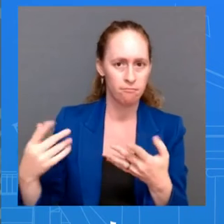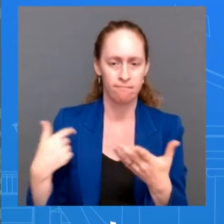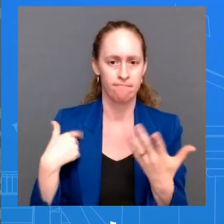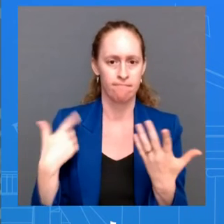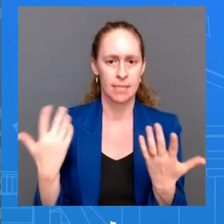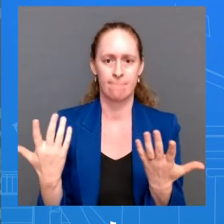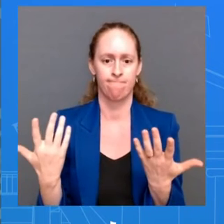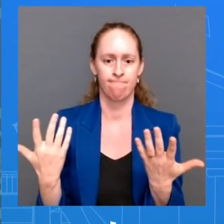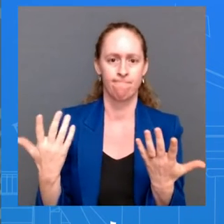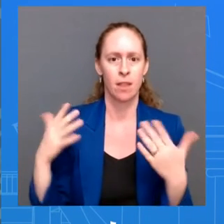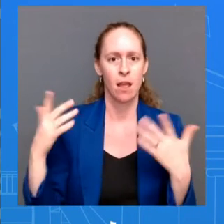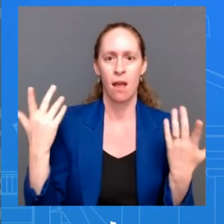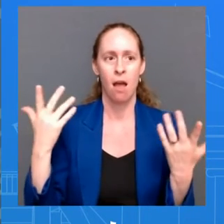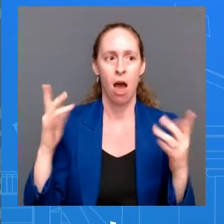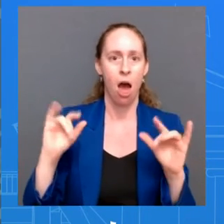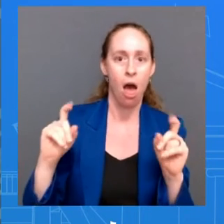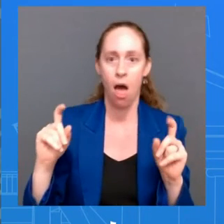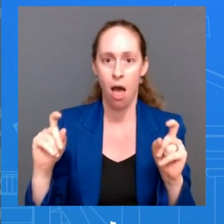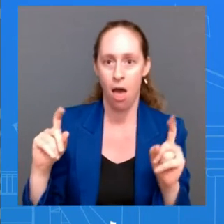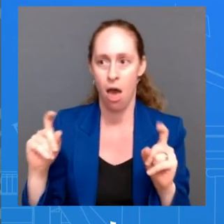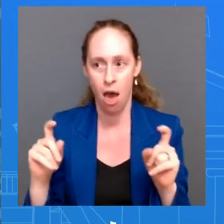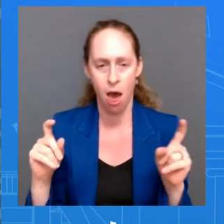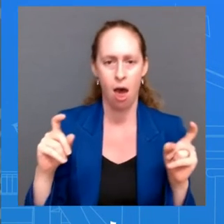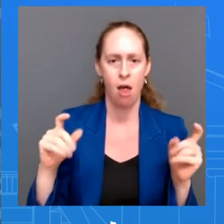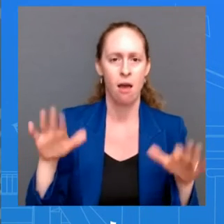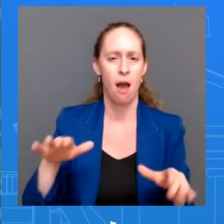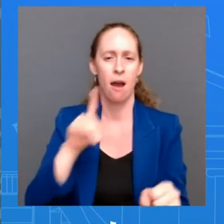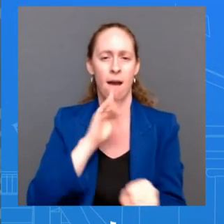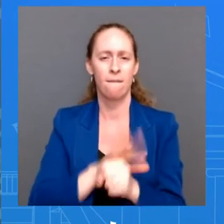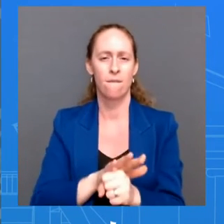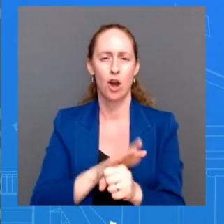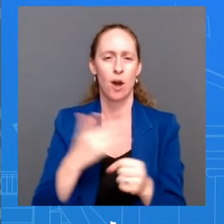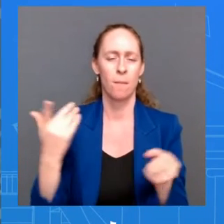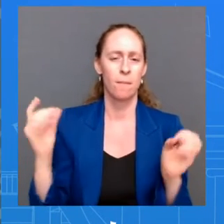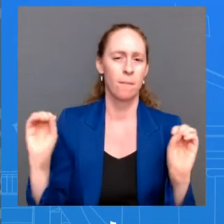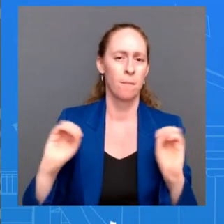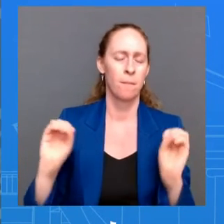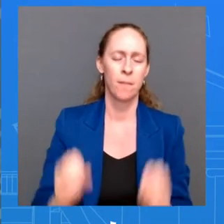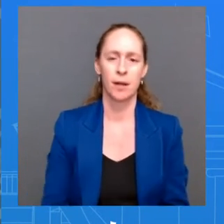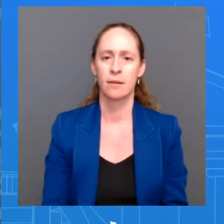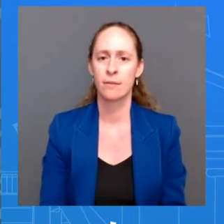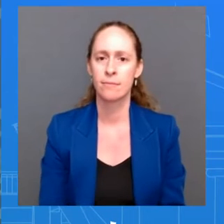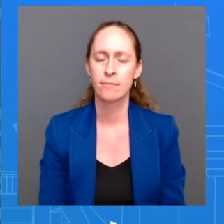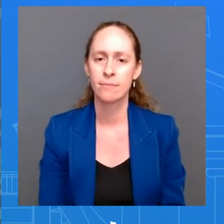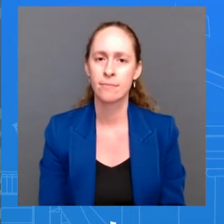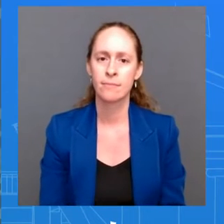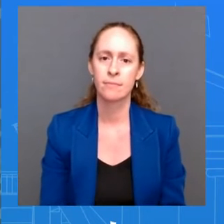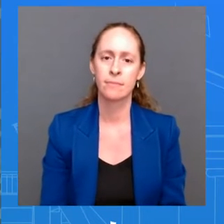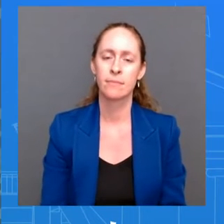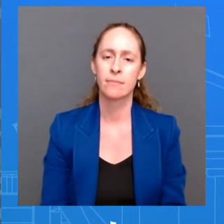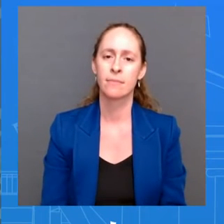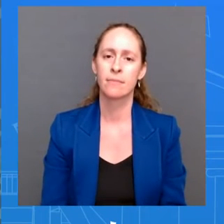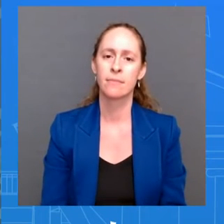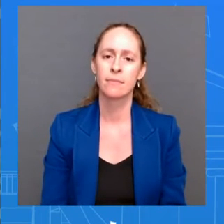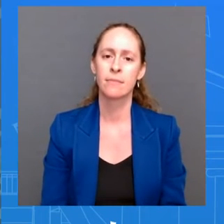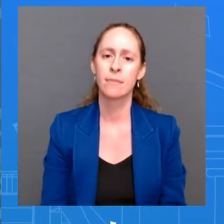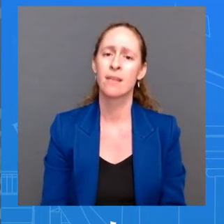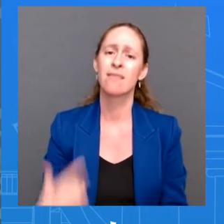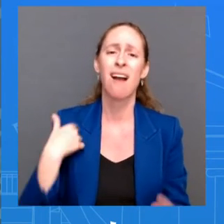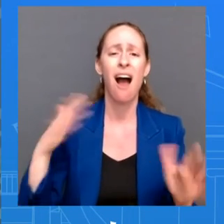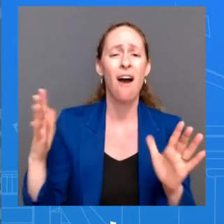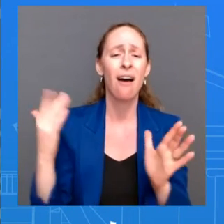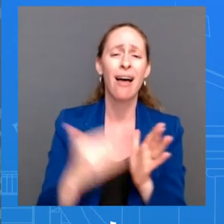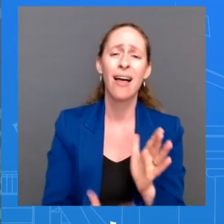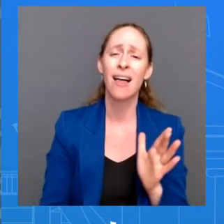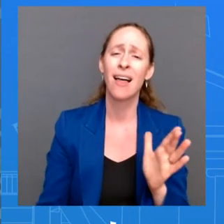We're just not going to speak on her schedule. As we have said multiple times, we give advice and guidance to any